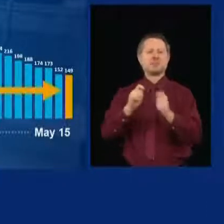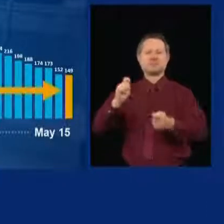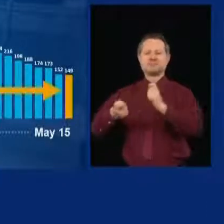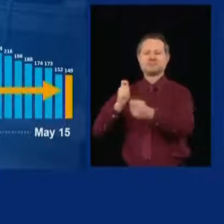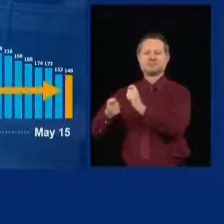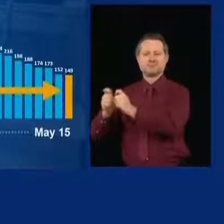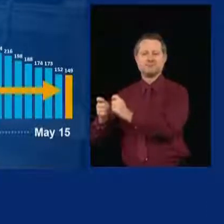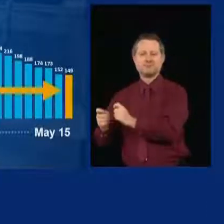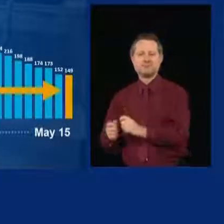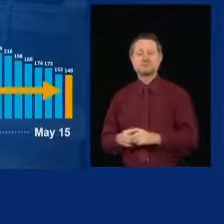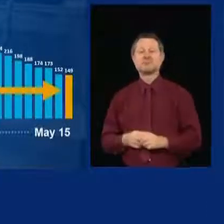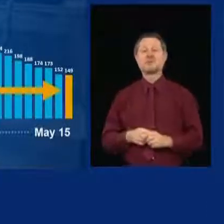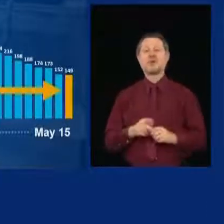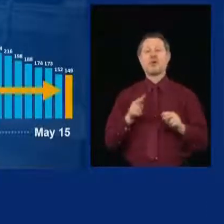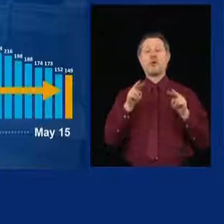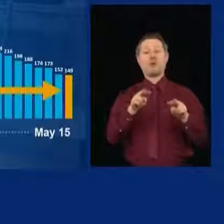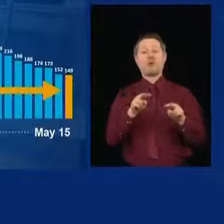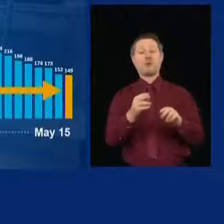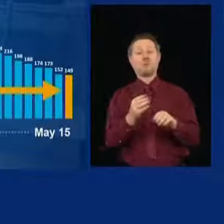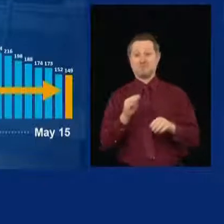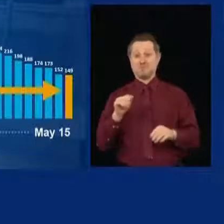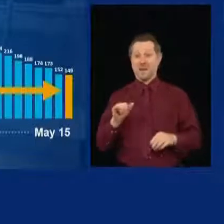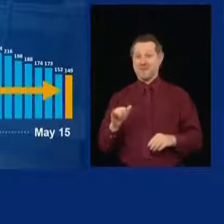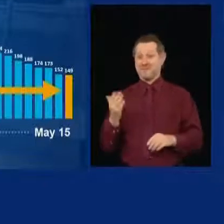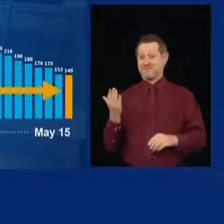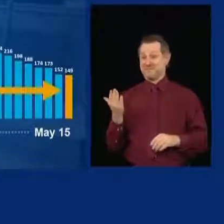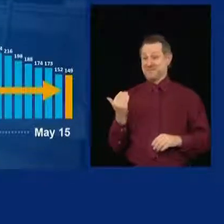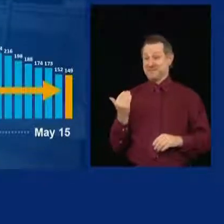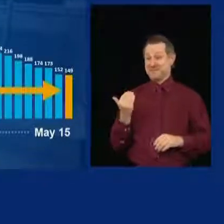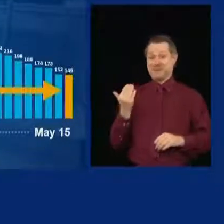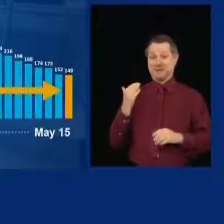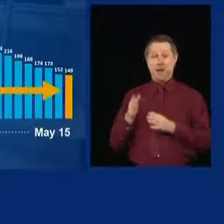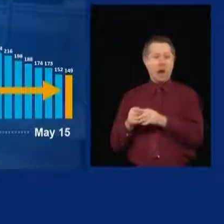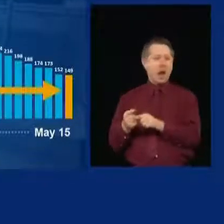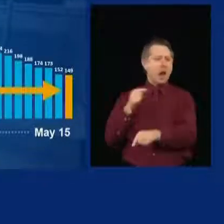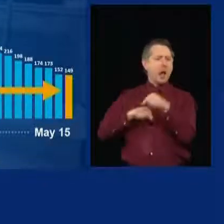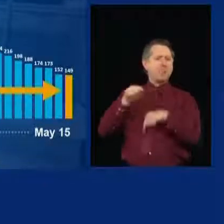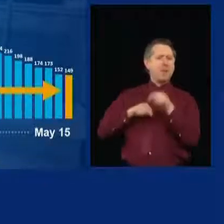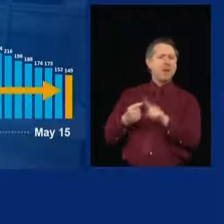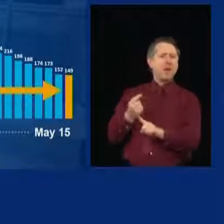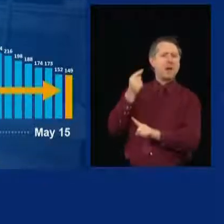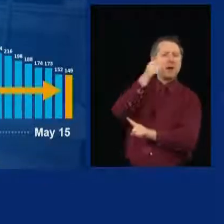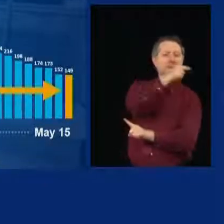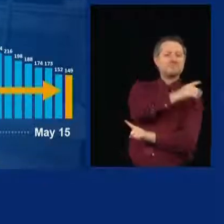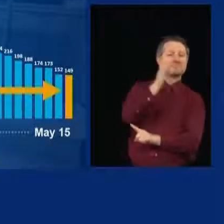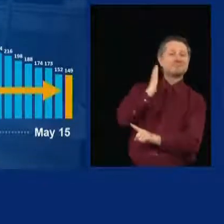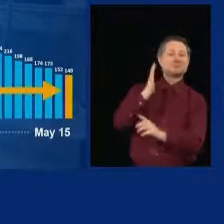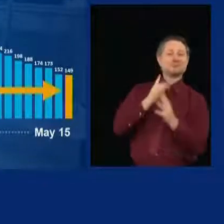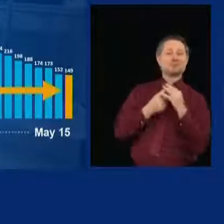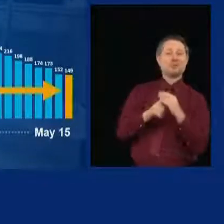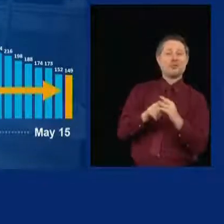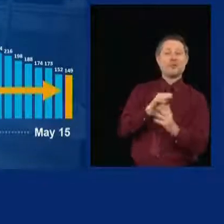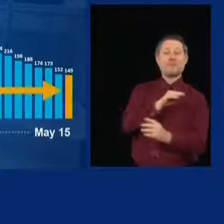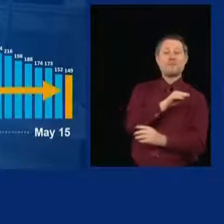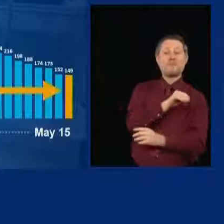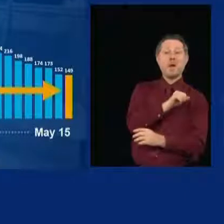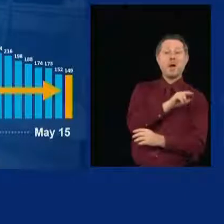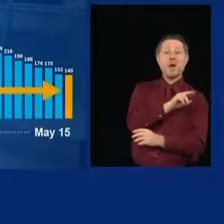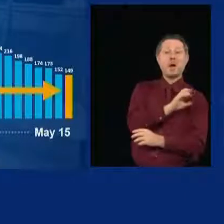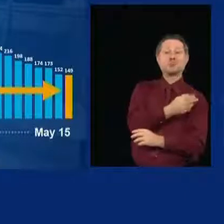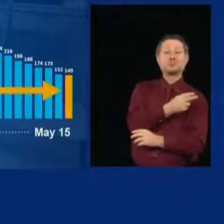Again, we're right about where we were when we started. We just don't want to make sure we don't go back to